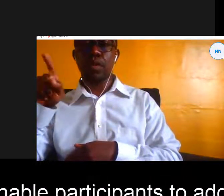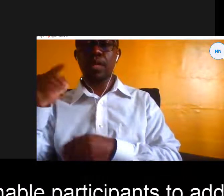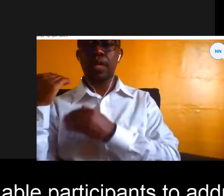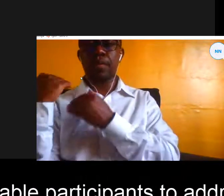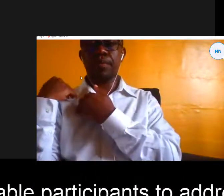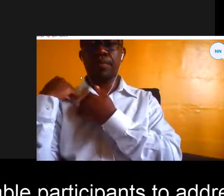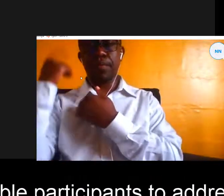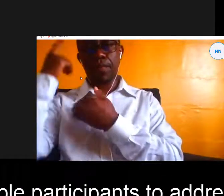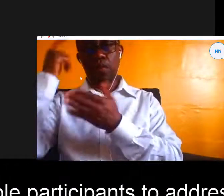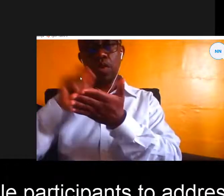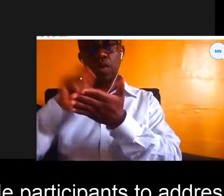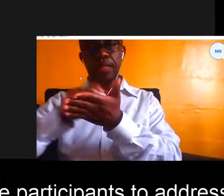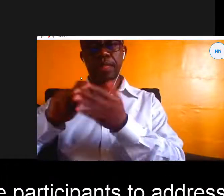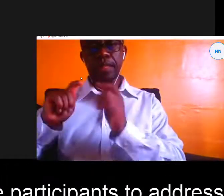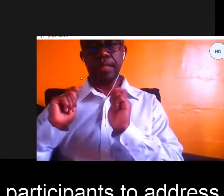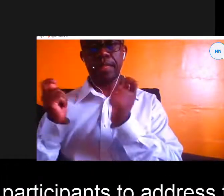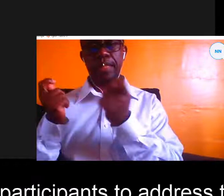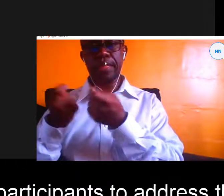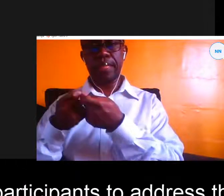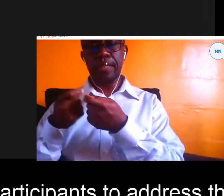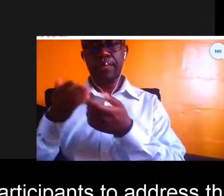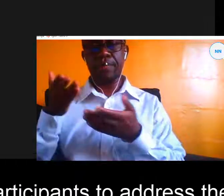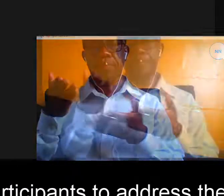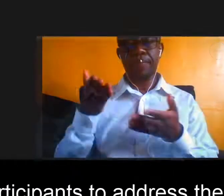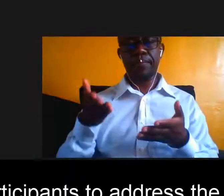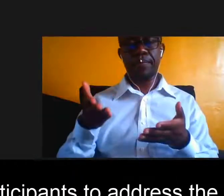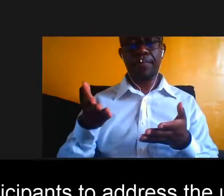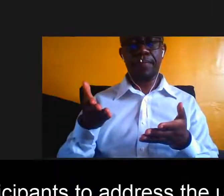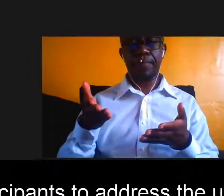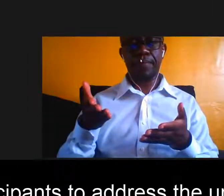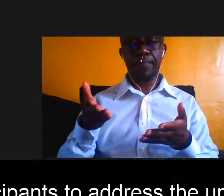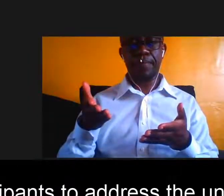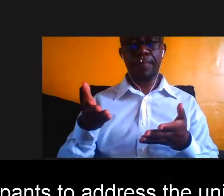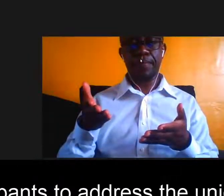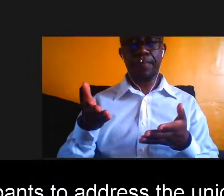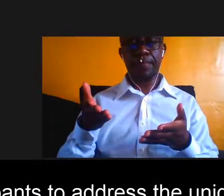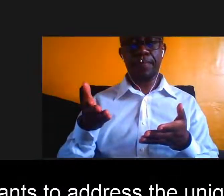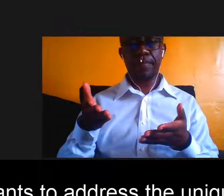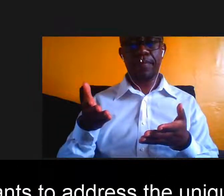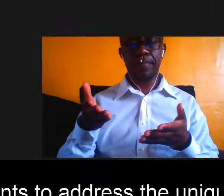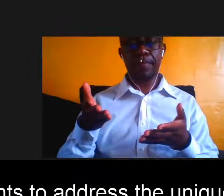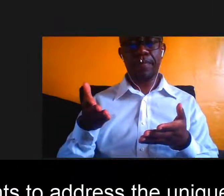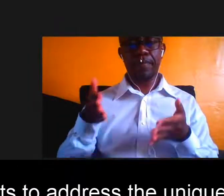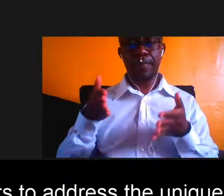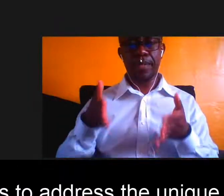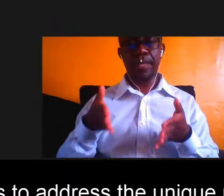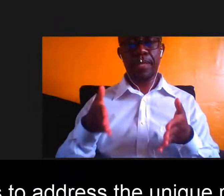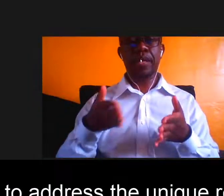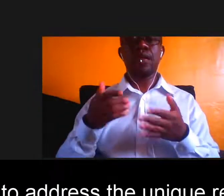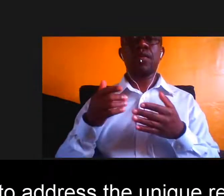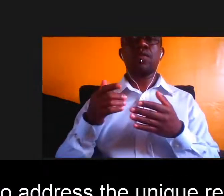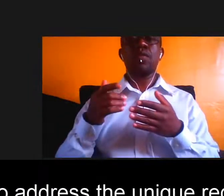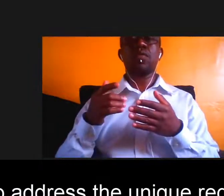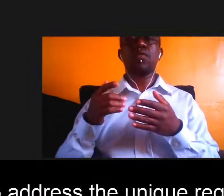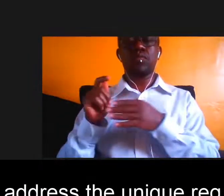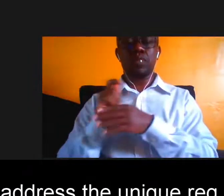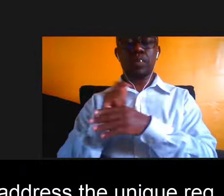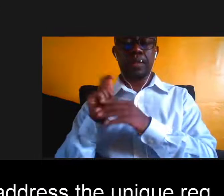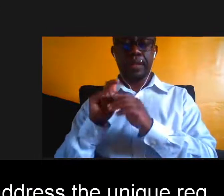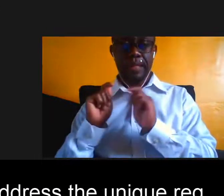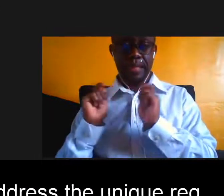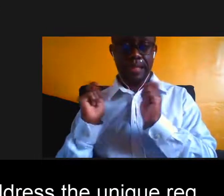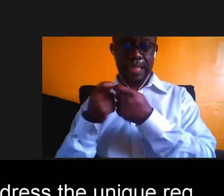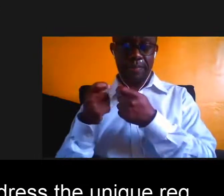place now that Ferry is covering. And one of the key things that he said